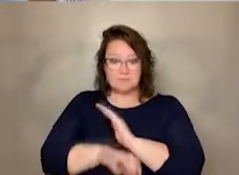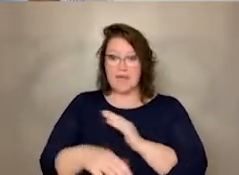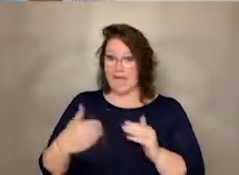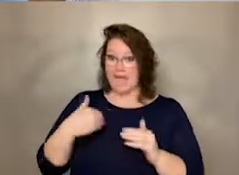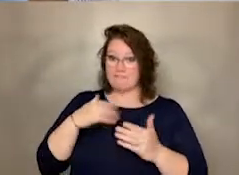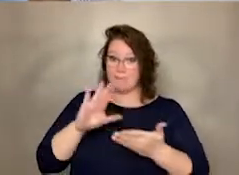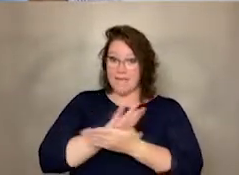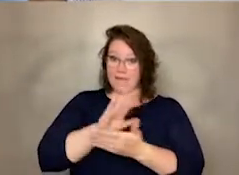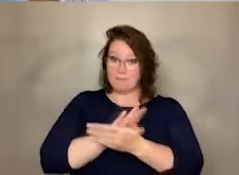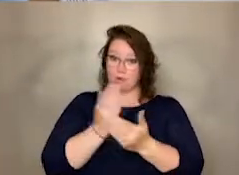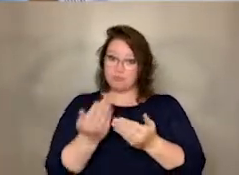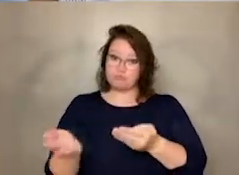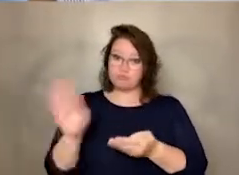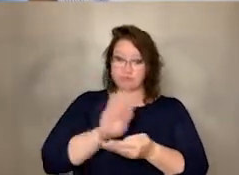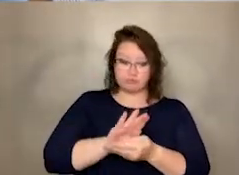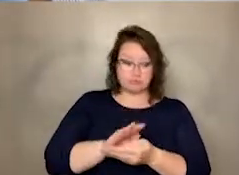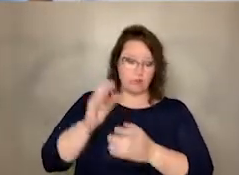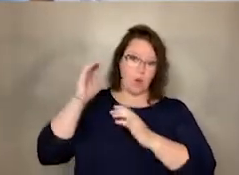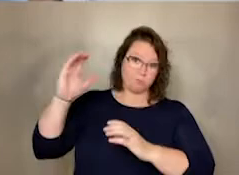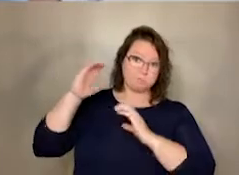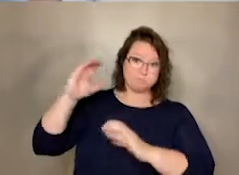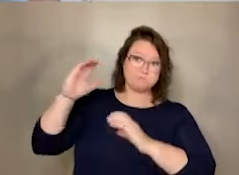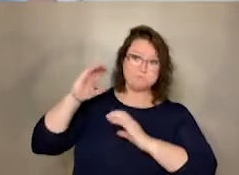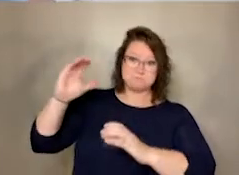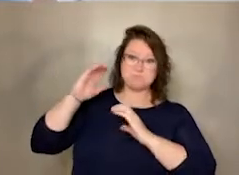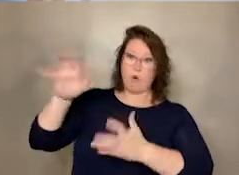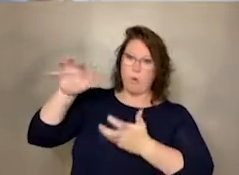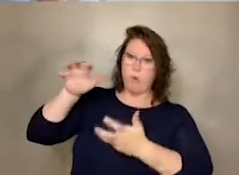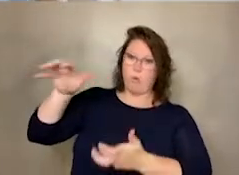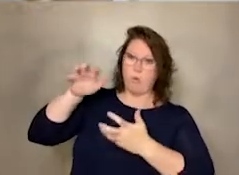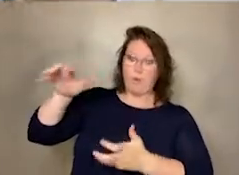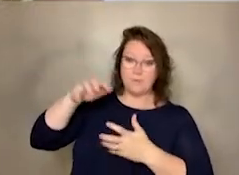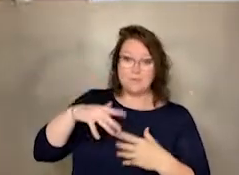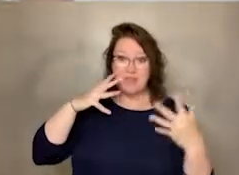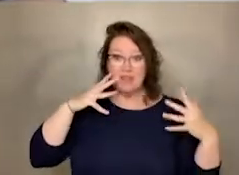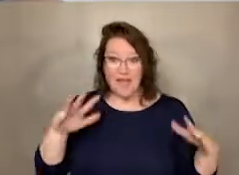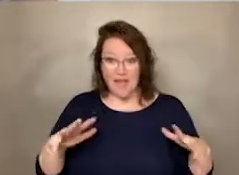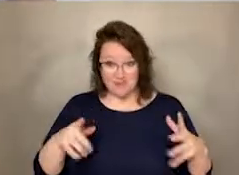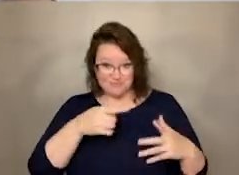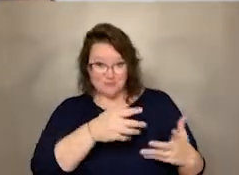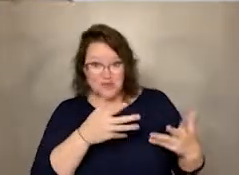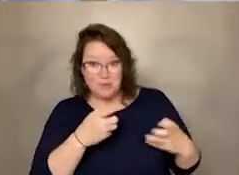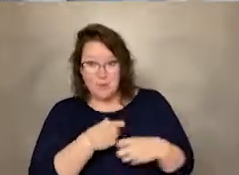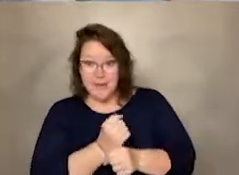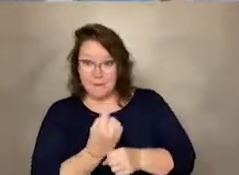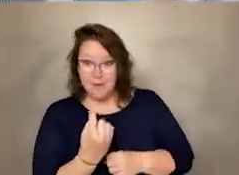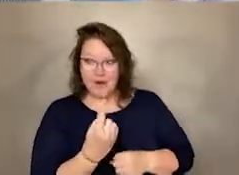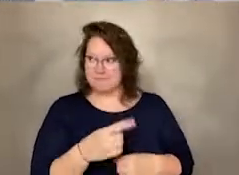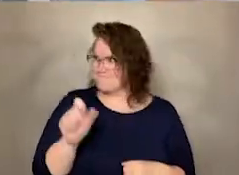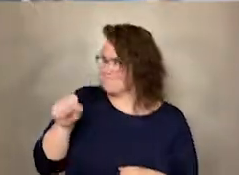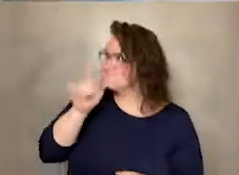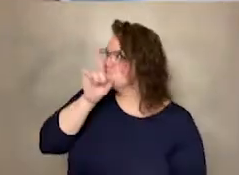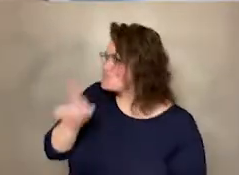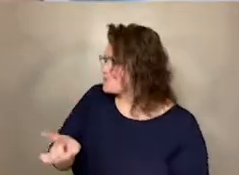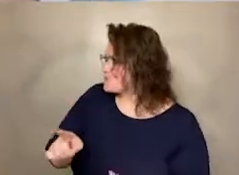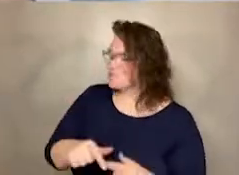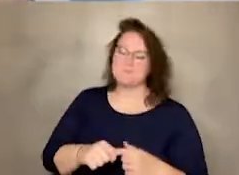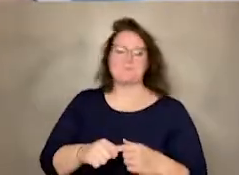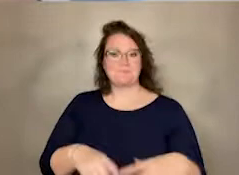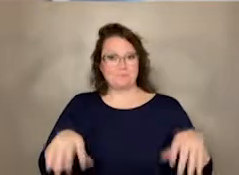And it's a little bit louder, huh? It's a little bit louder. It is. Would you like to make one? Sure. All right.